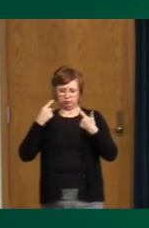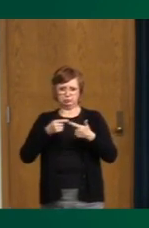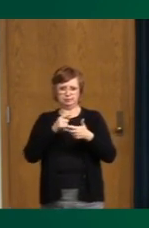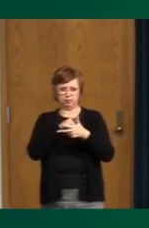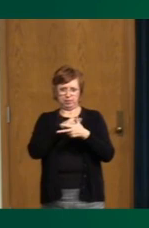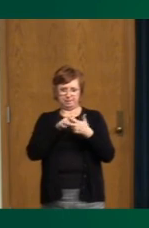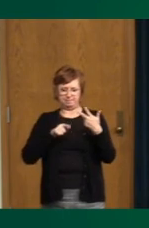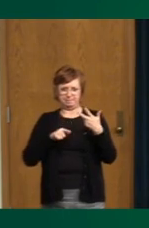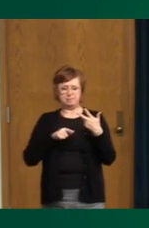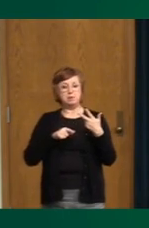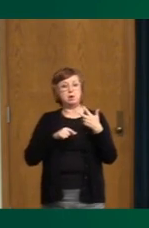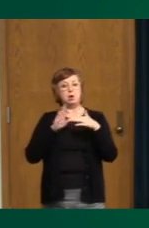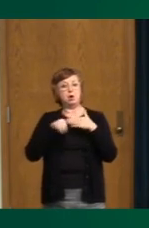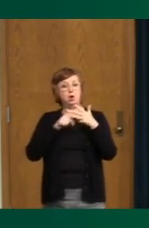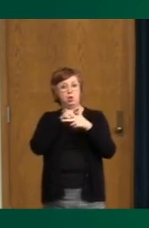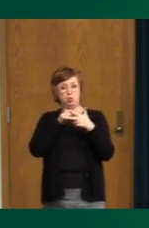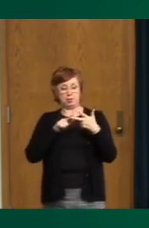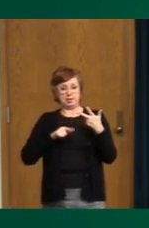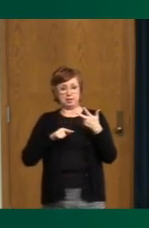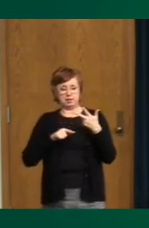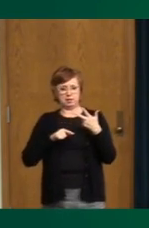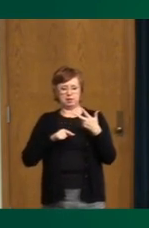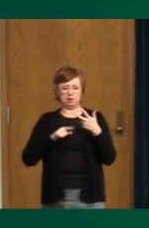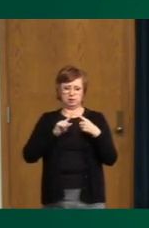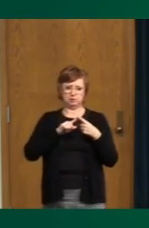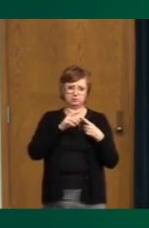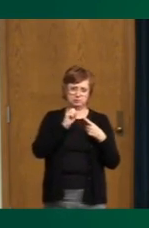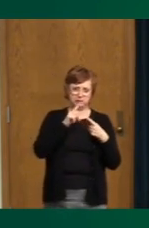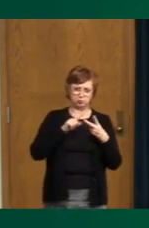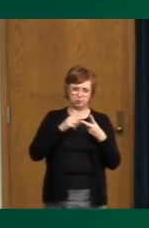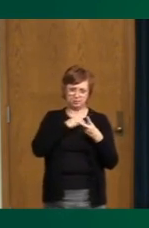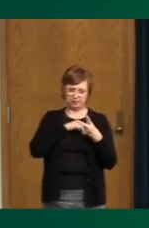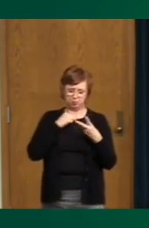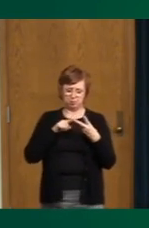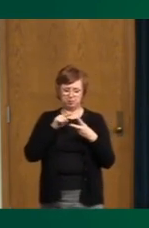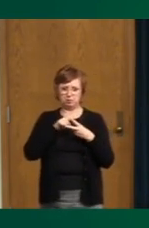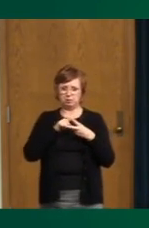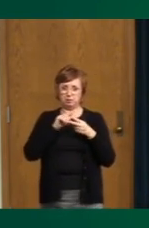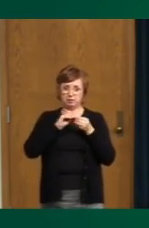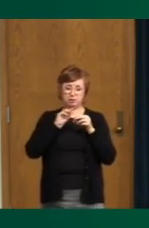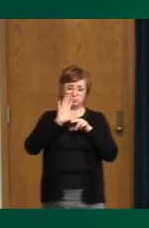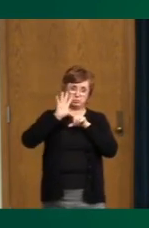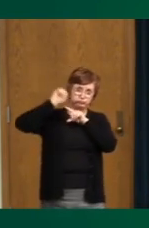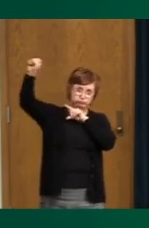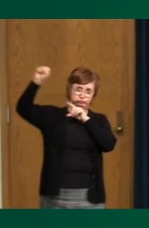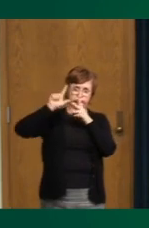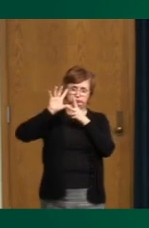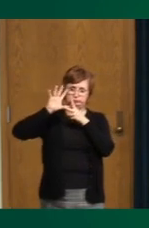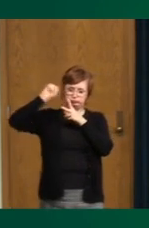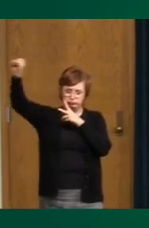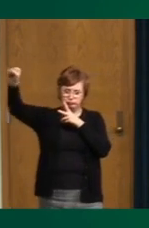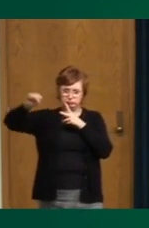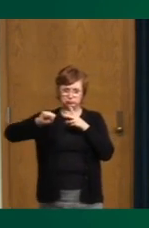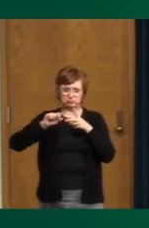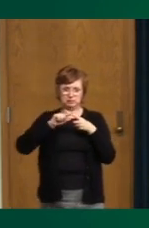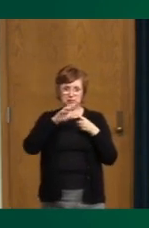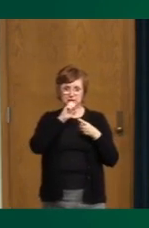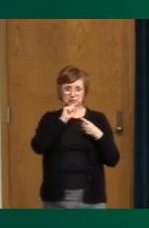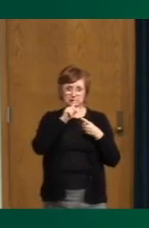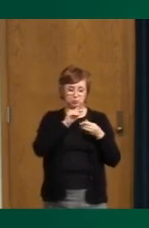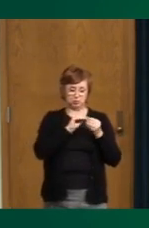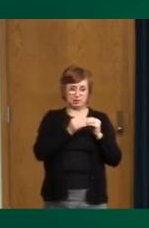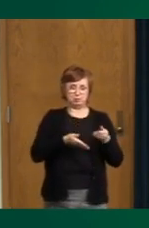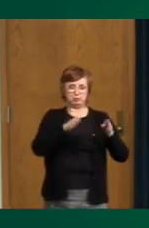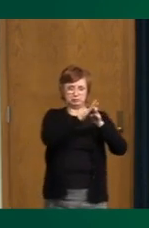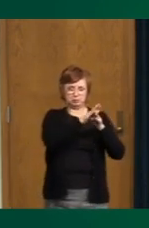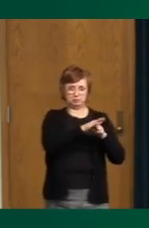that all three jurisdictions, but particularly Saskatchewan and Manitoba, are growing at an exponential rate, with Saskatchewan doubling from